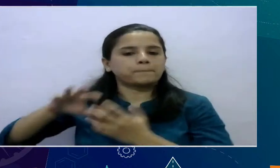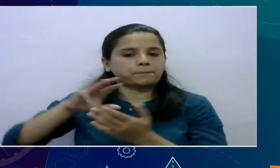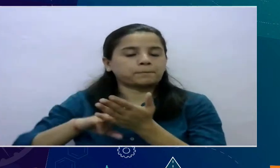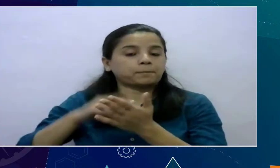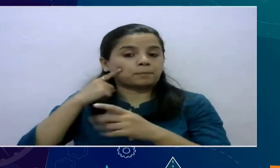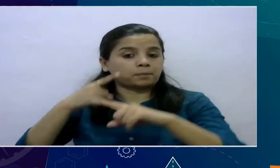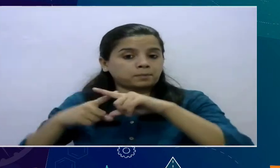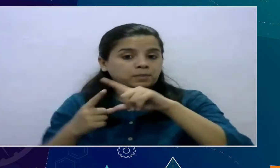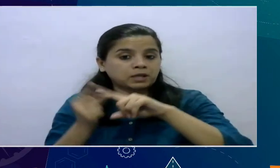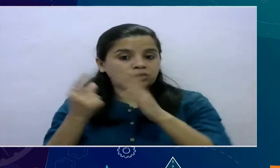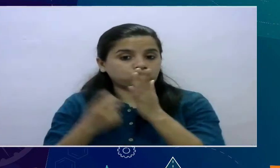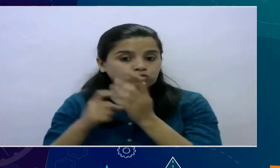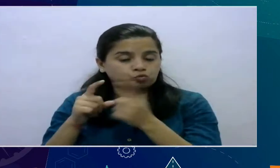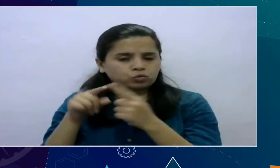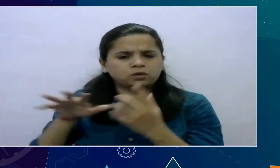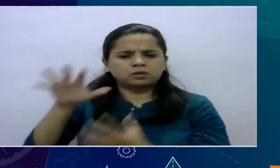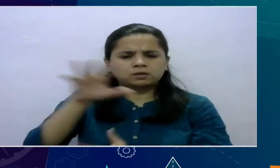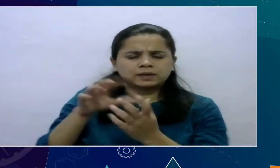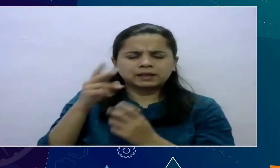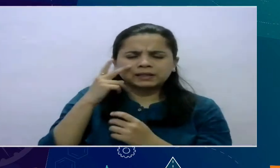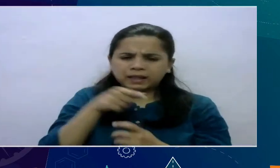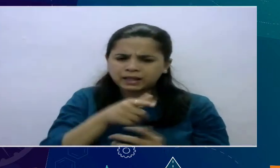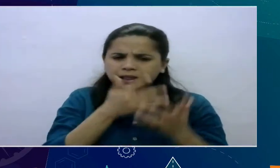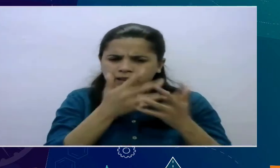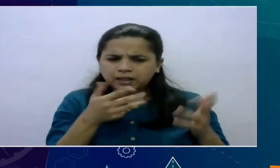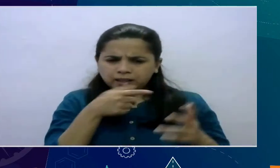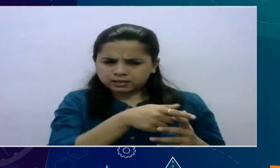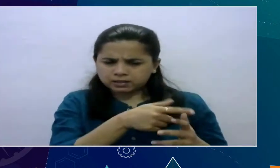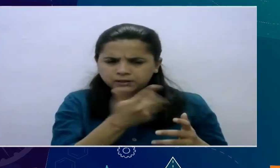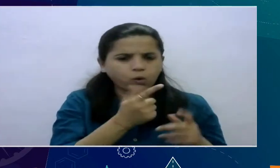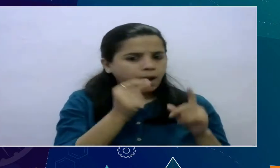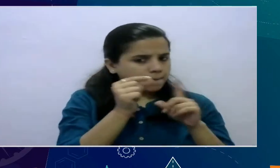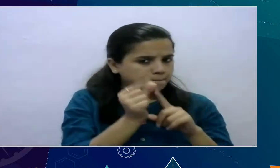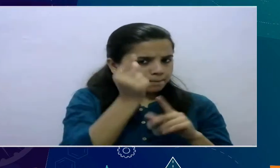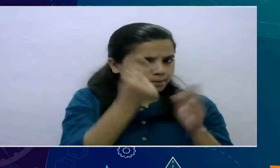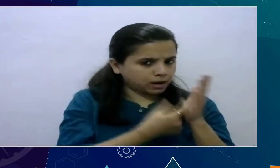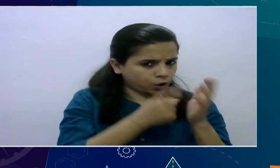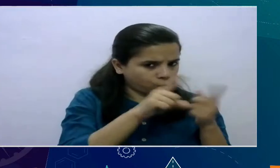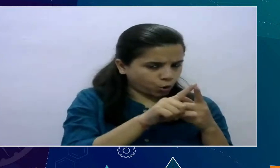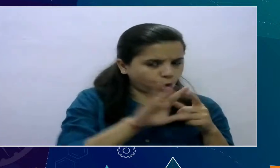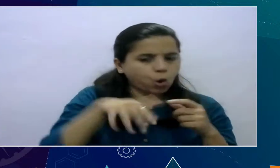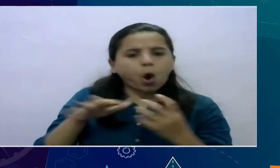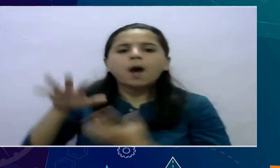actually explains whether a substance is a pure substance or a mixture.